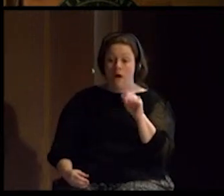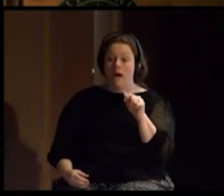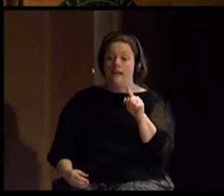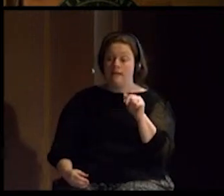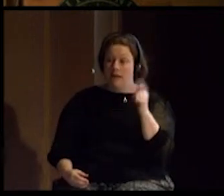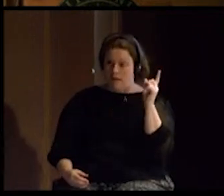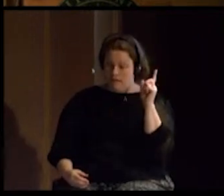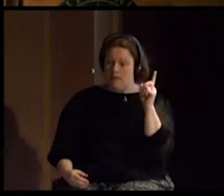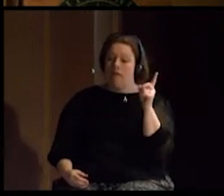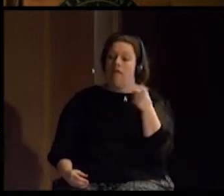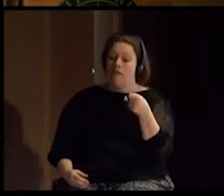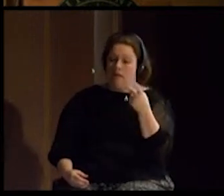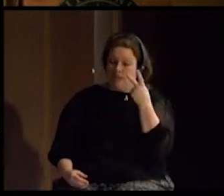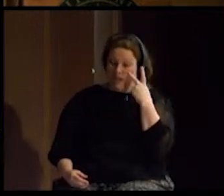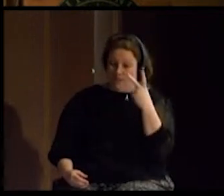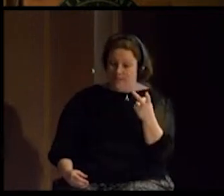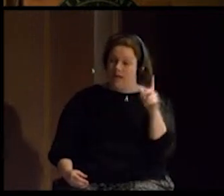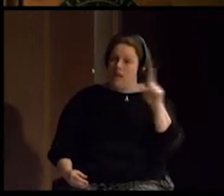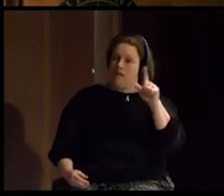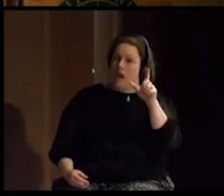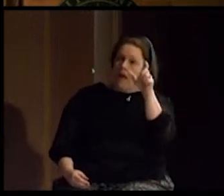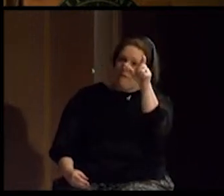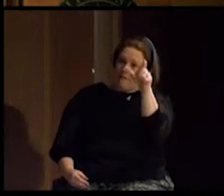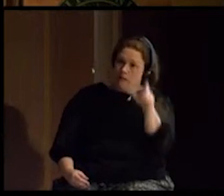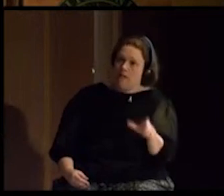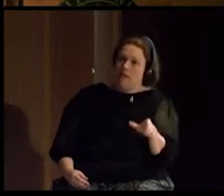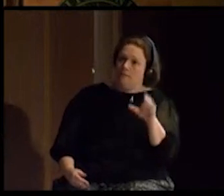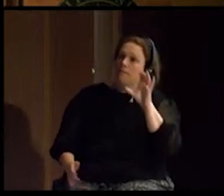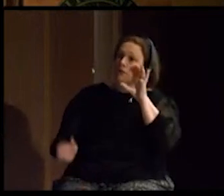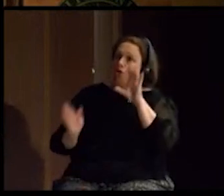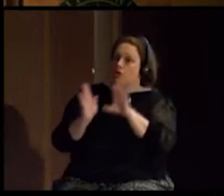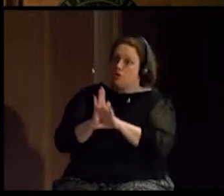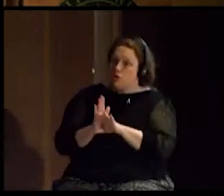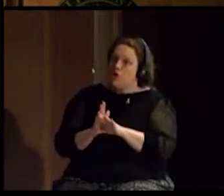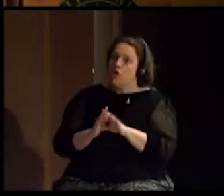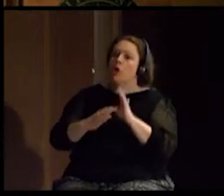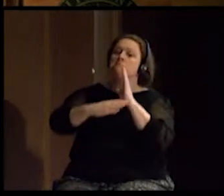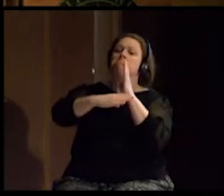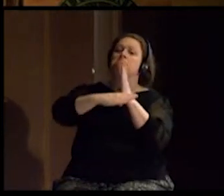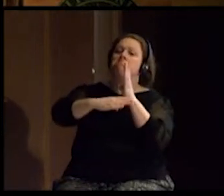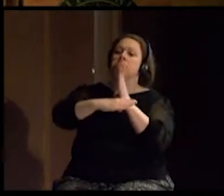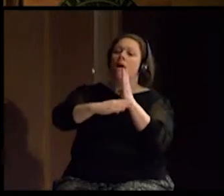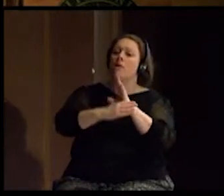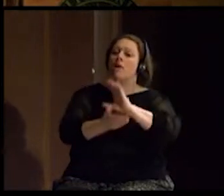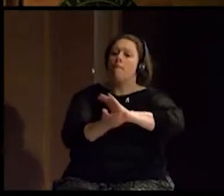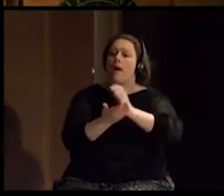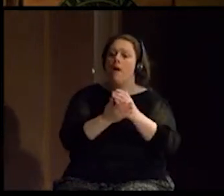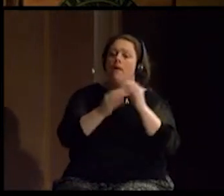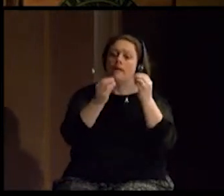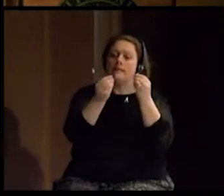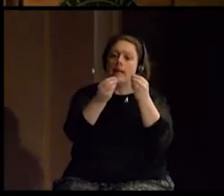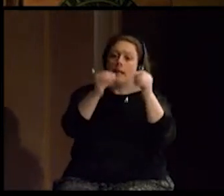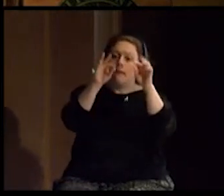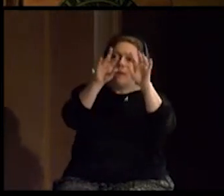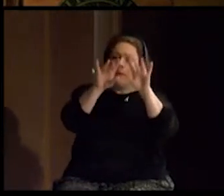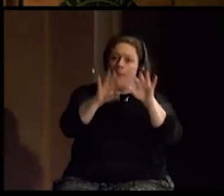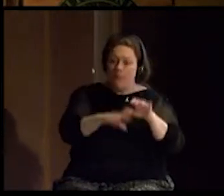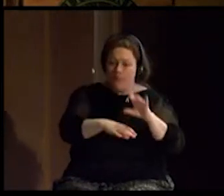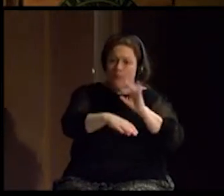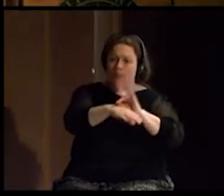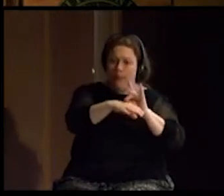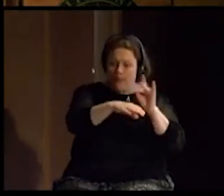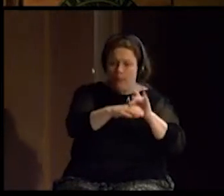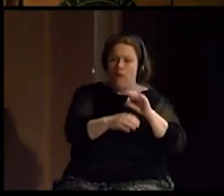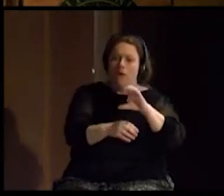we have a Porites lobata colony growing under moderate sedimentation. You can see the tissues, the colonies intact. On